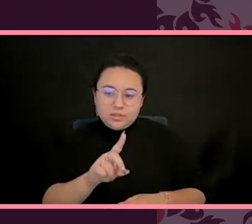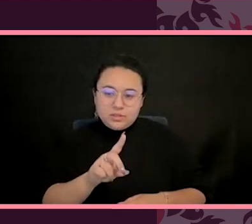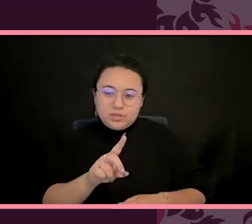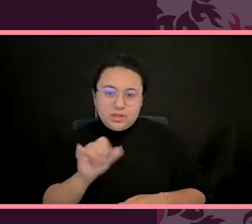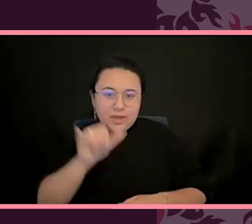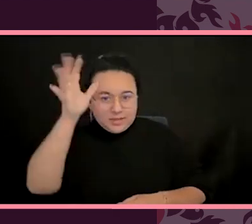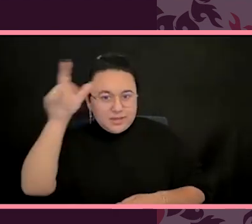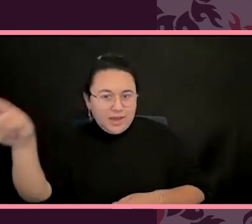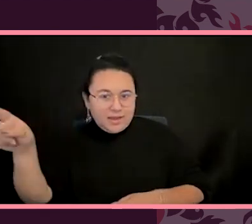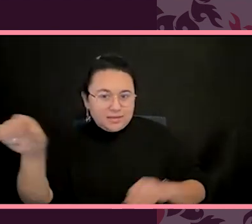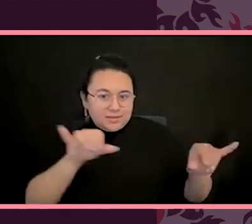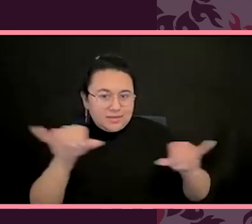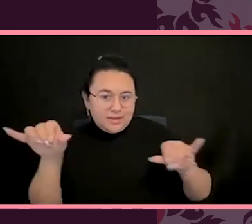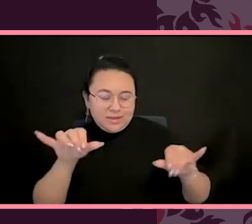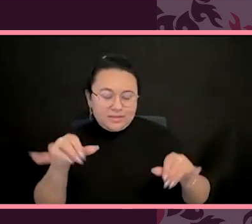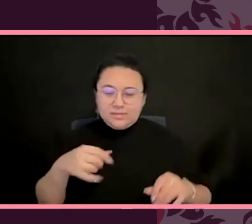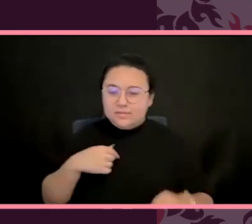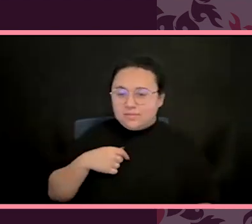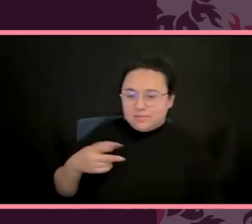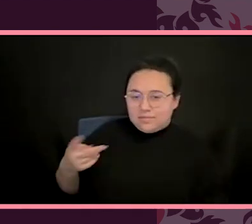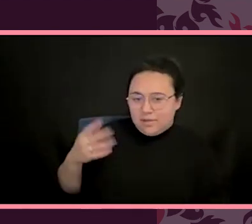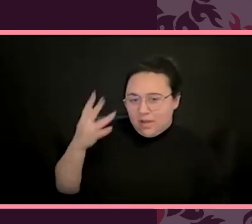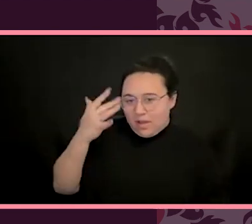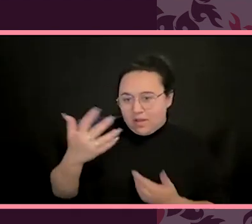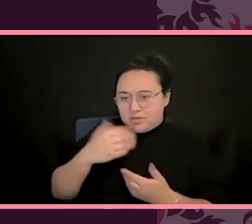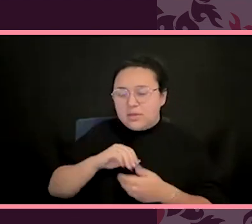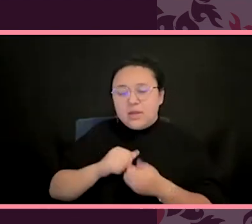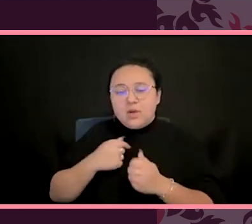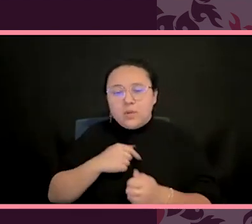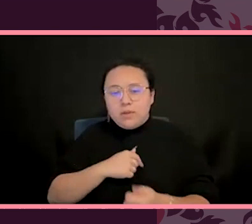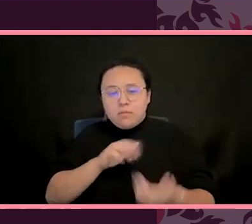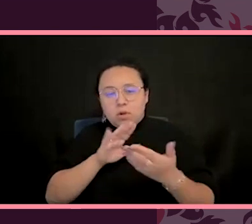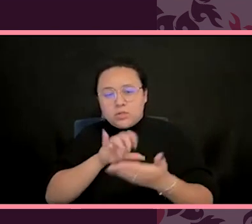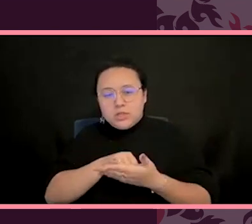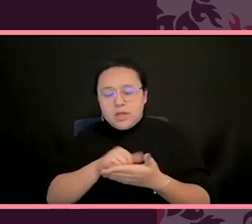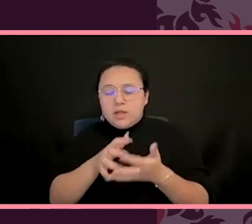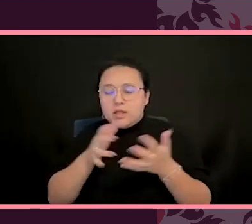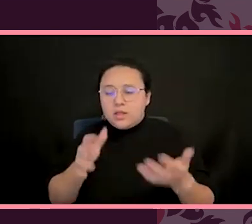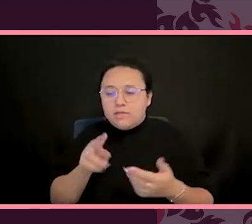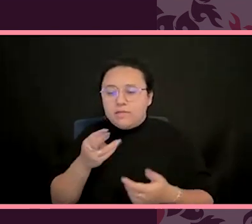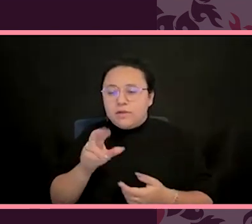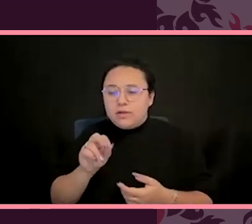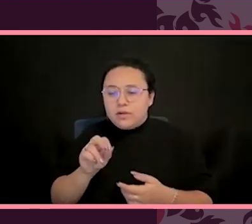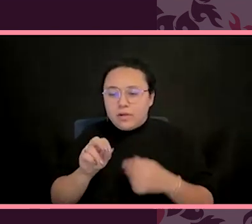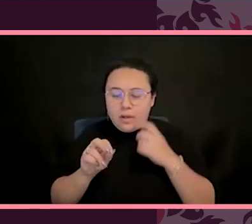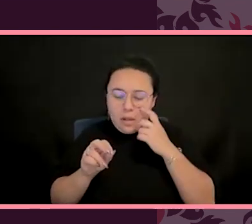daddy. So, but that's how we've tackled it. There's a lot of also depending on your children's age too, there's a